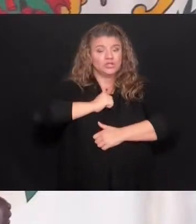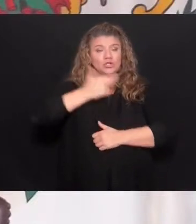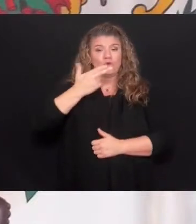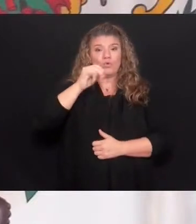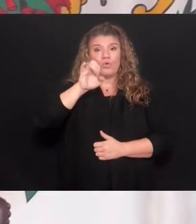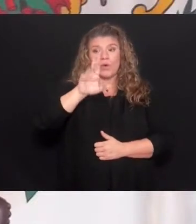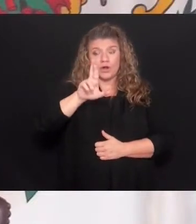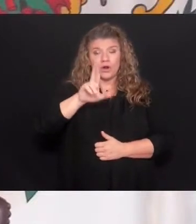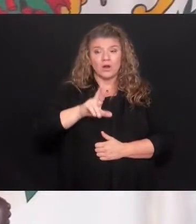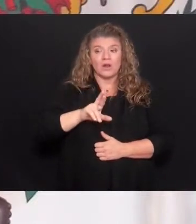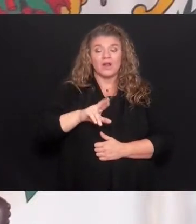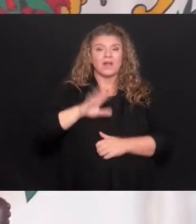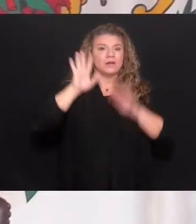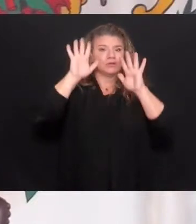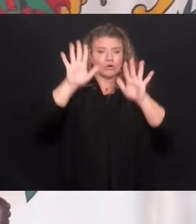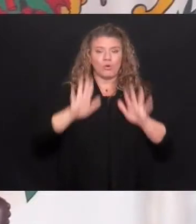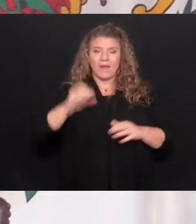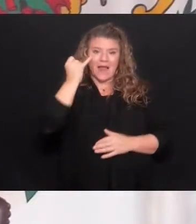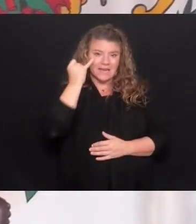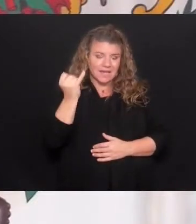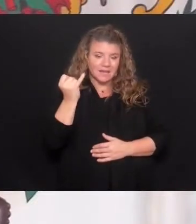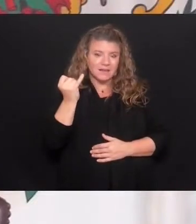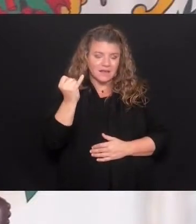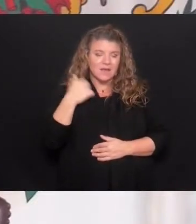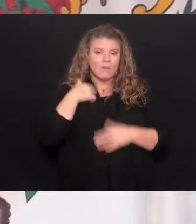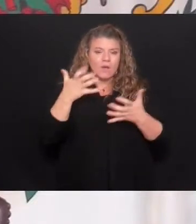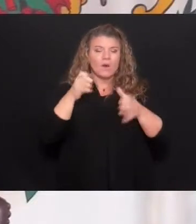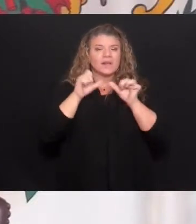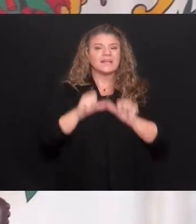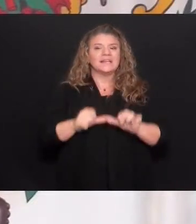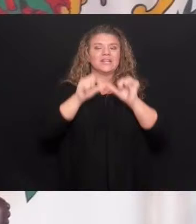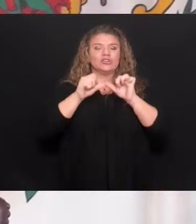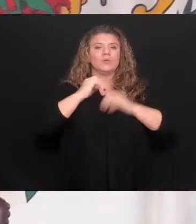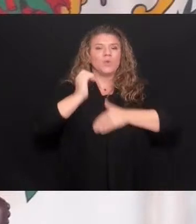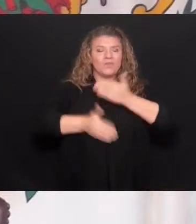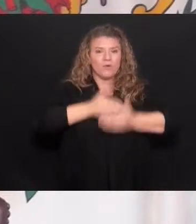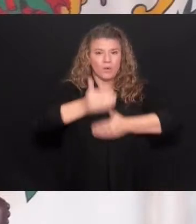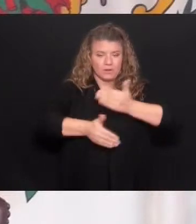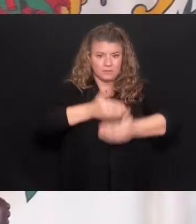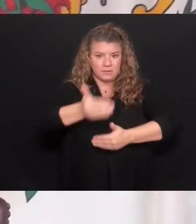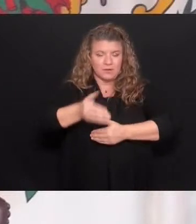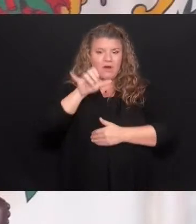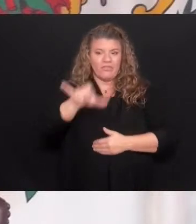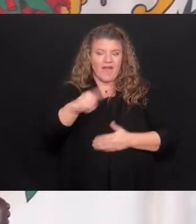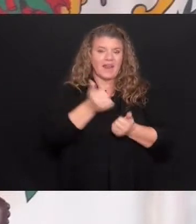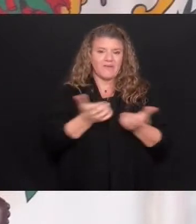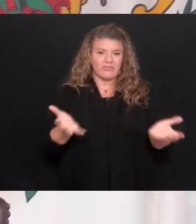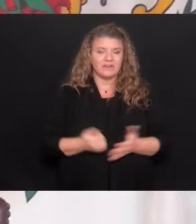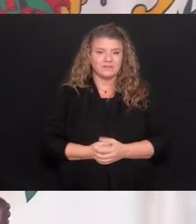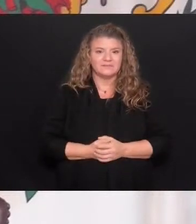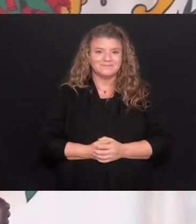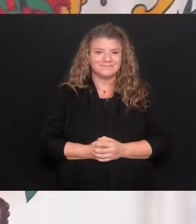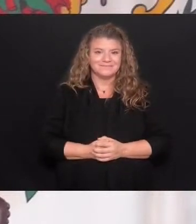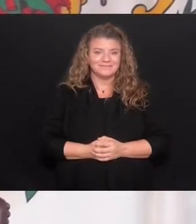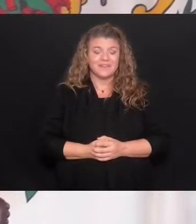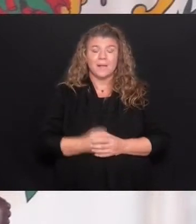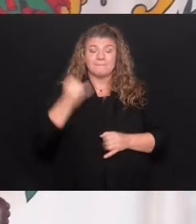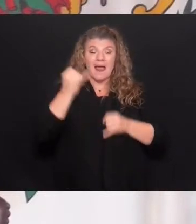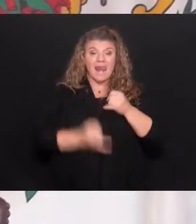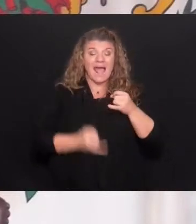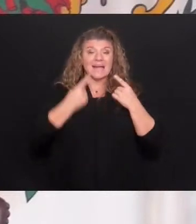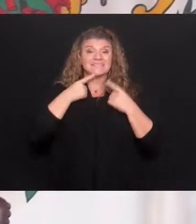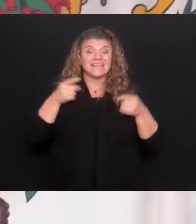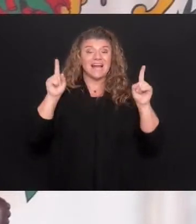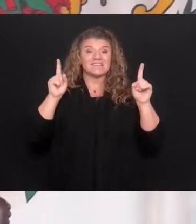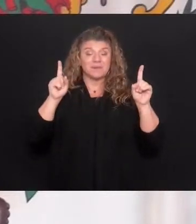Hoyer. It's a great idea, and we just want to continue to move forward, you know, on that in every way. The last announcement